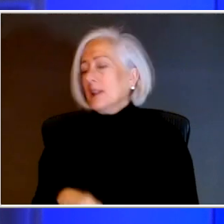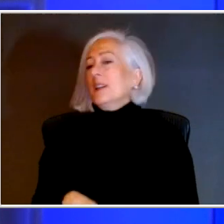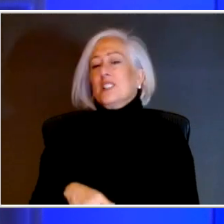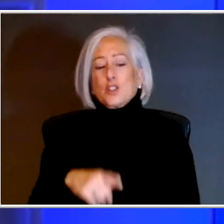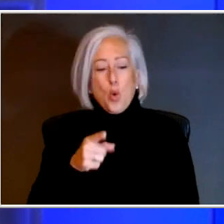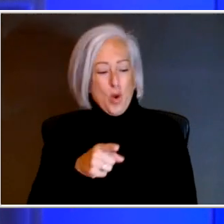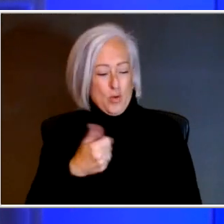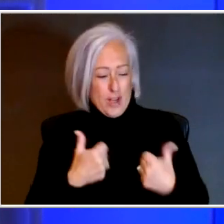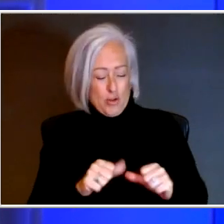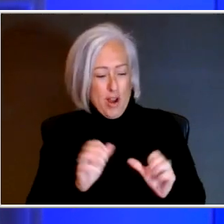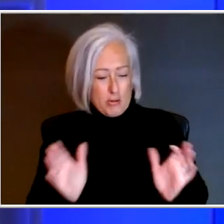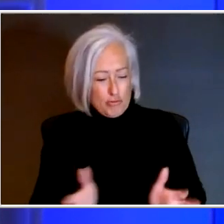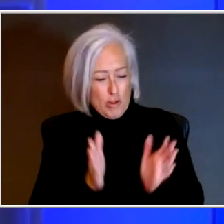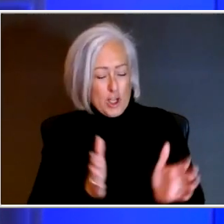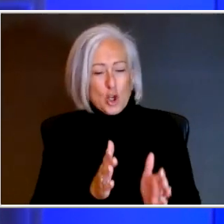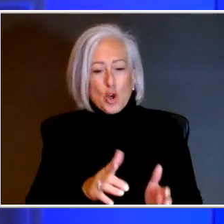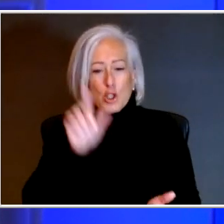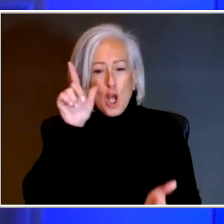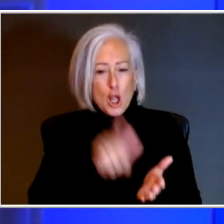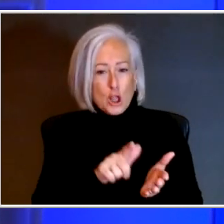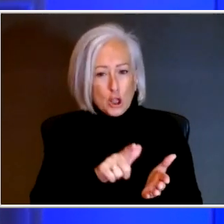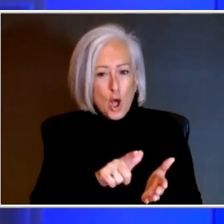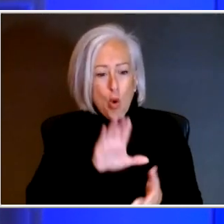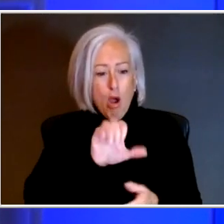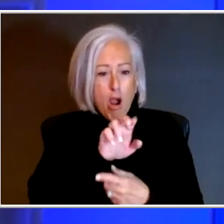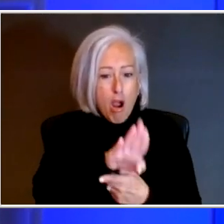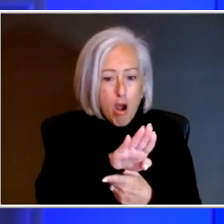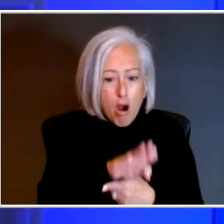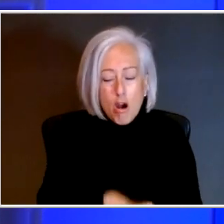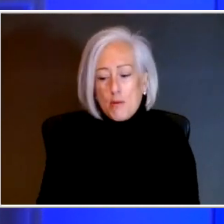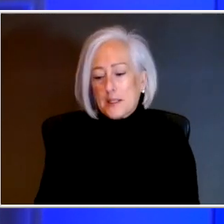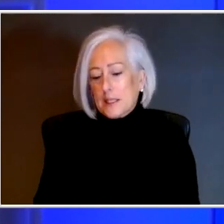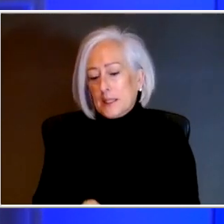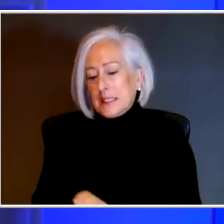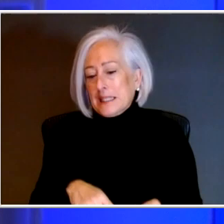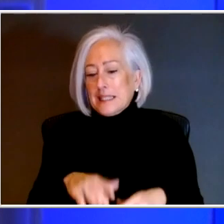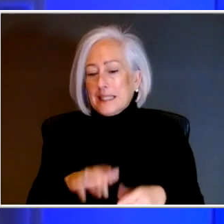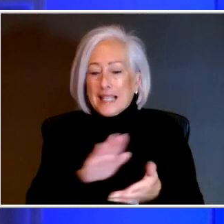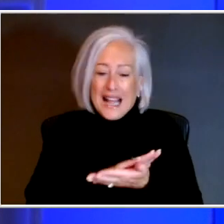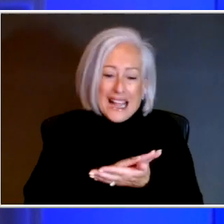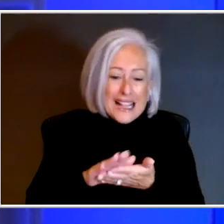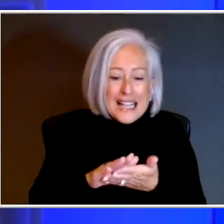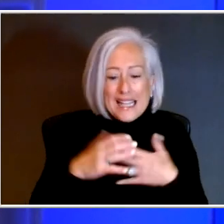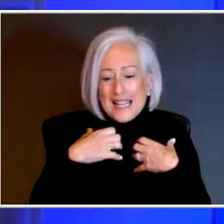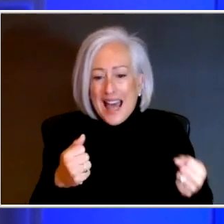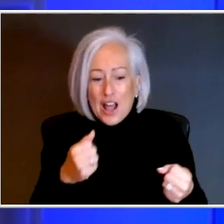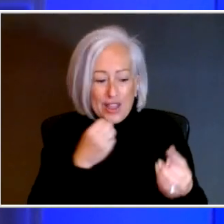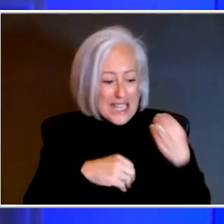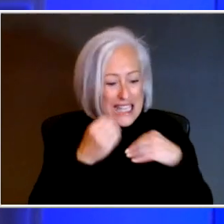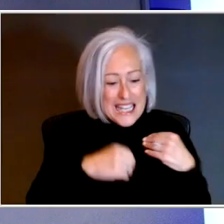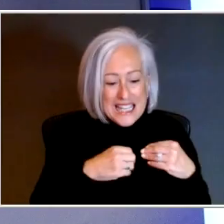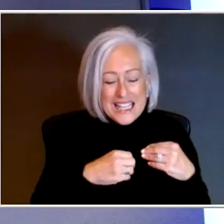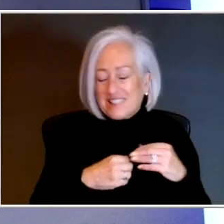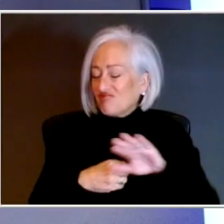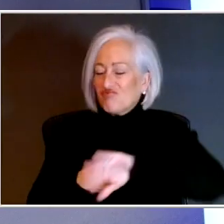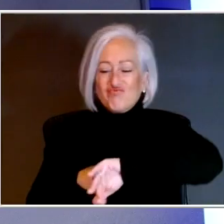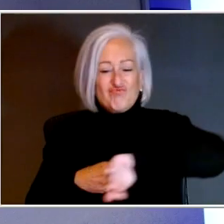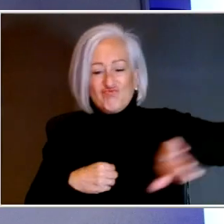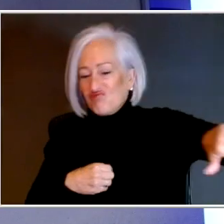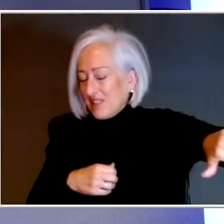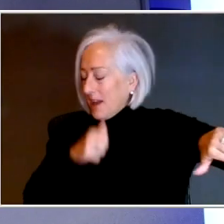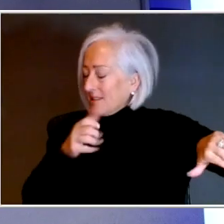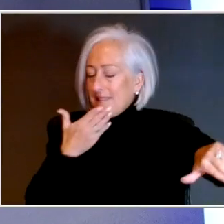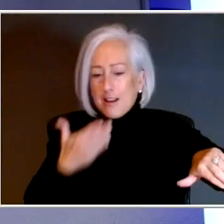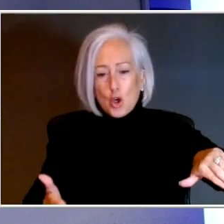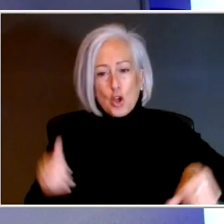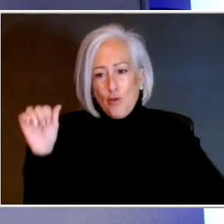or eating too clean and healthy or low-fat diets, really have no place in the diet of a female athlete. The carb, the C word, nobody wants in their diet.